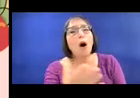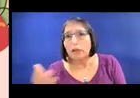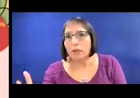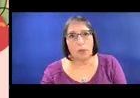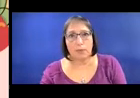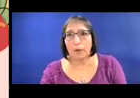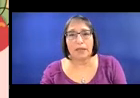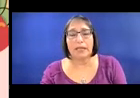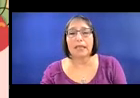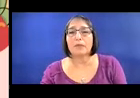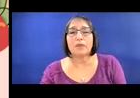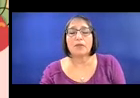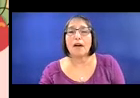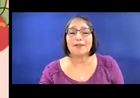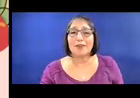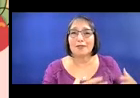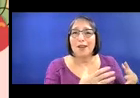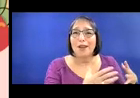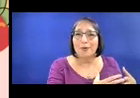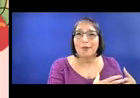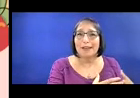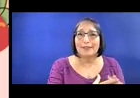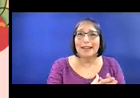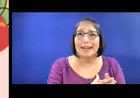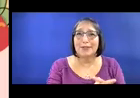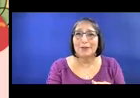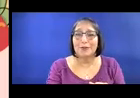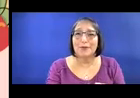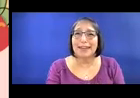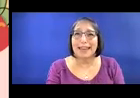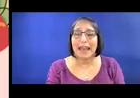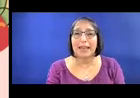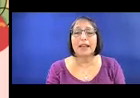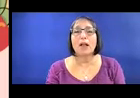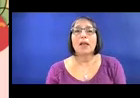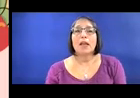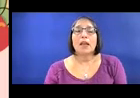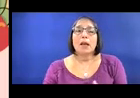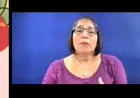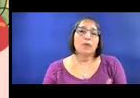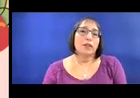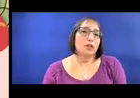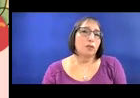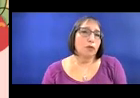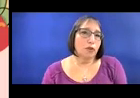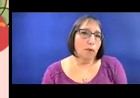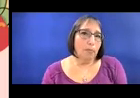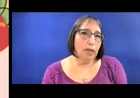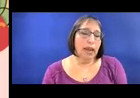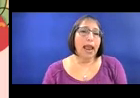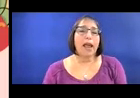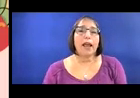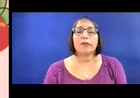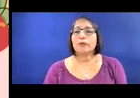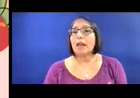know all of you were experiencing this. It's not just solely related to students taking ASL. But that transition was so rapid.